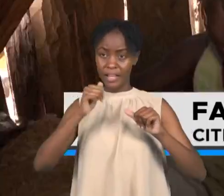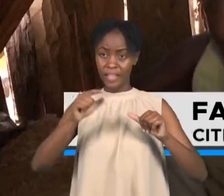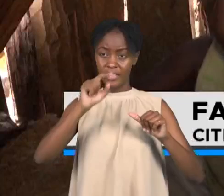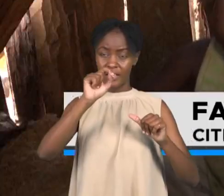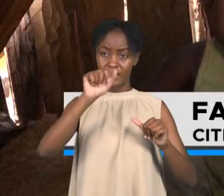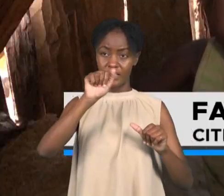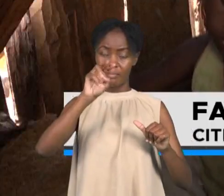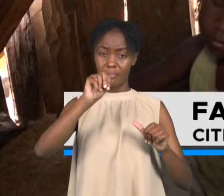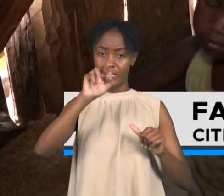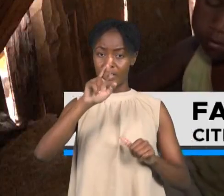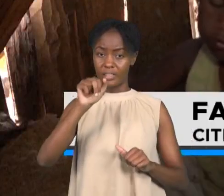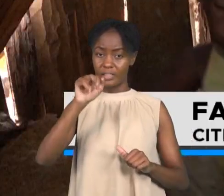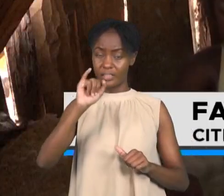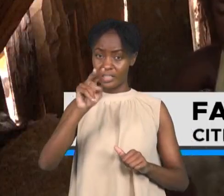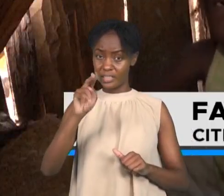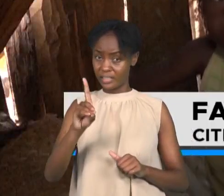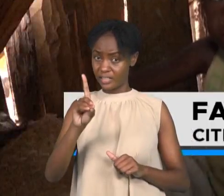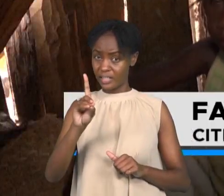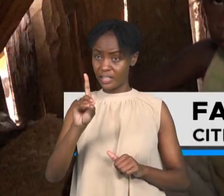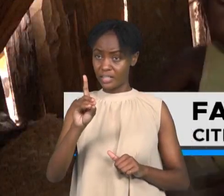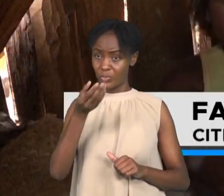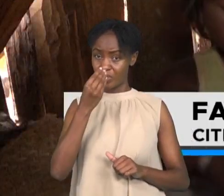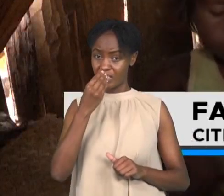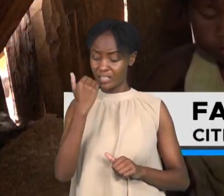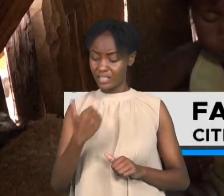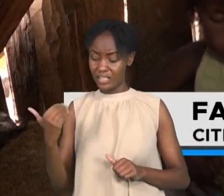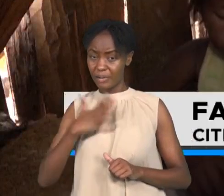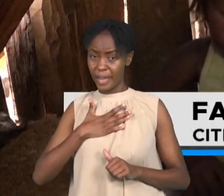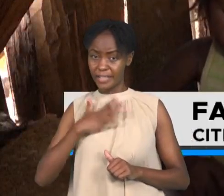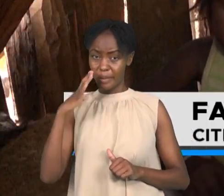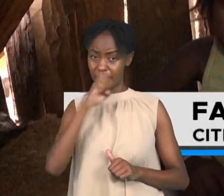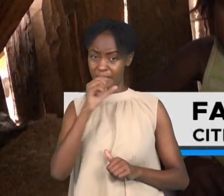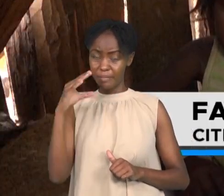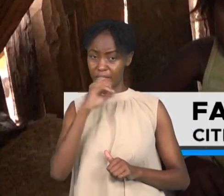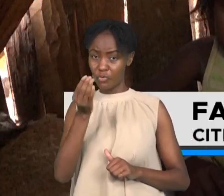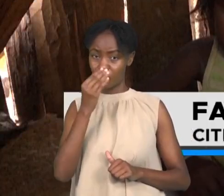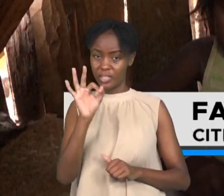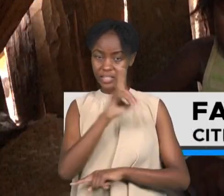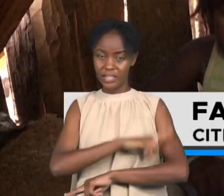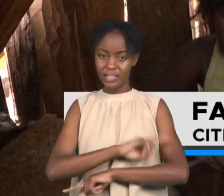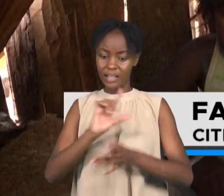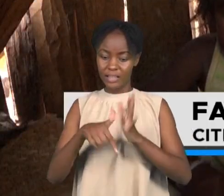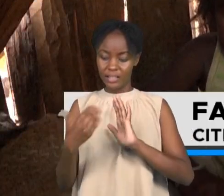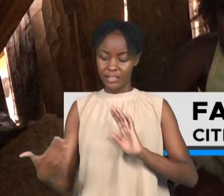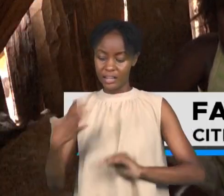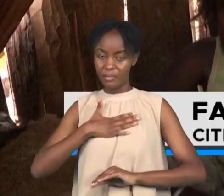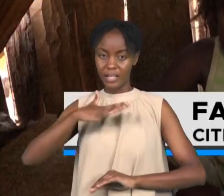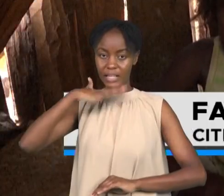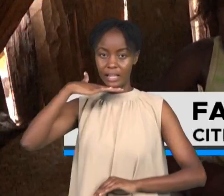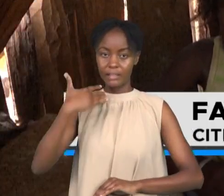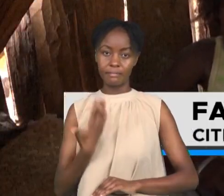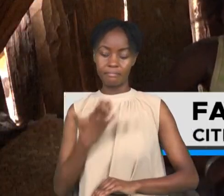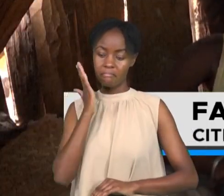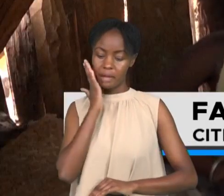famine. My children didn't eat for 3 days and then died because I, their mother, did